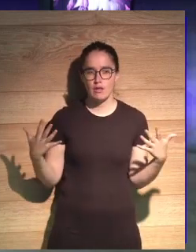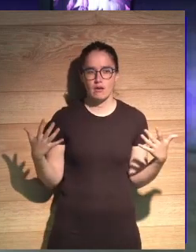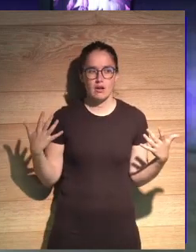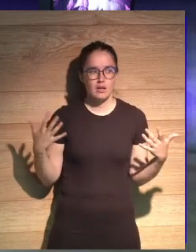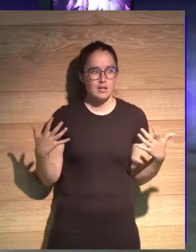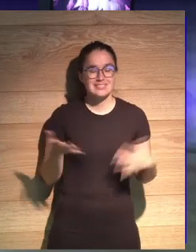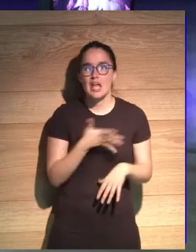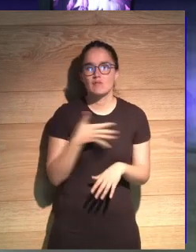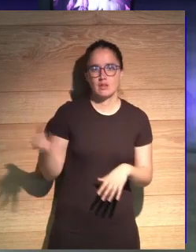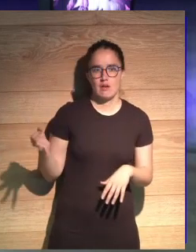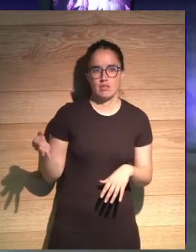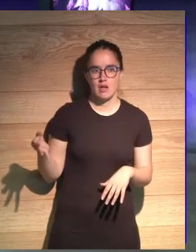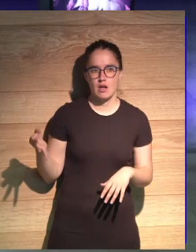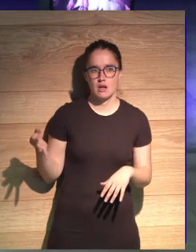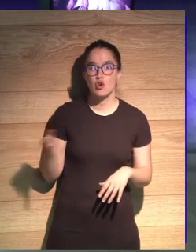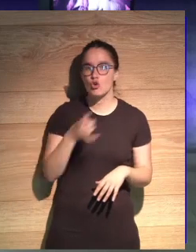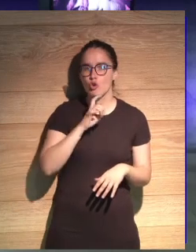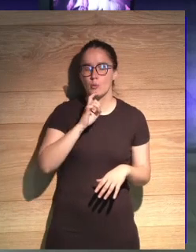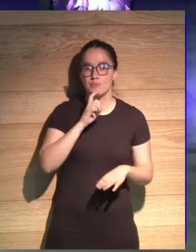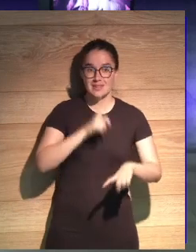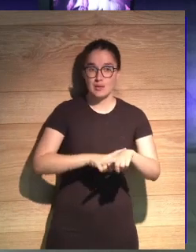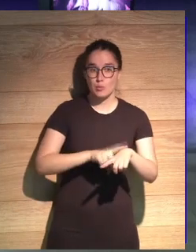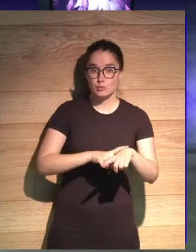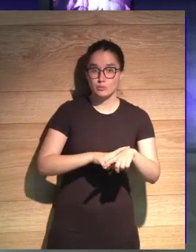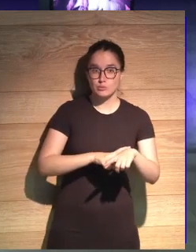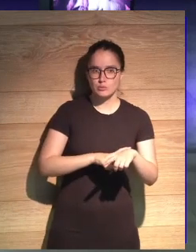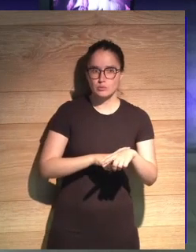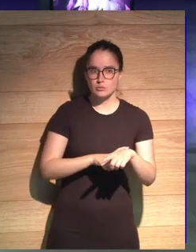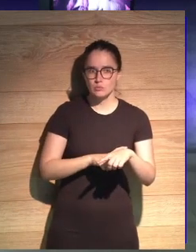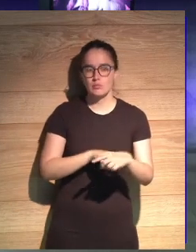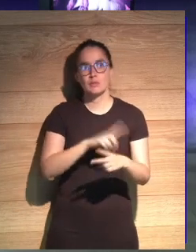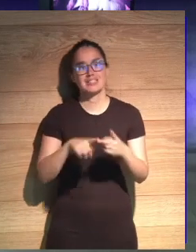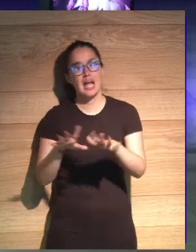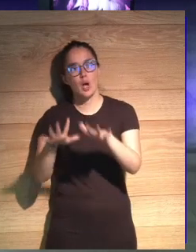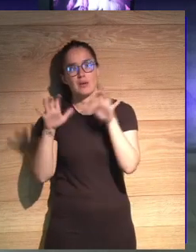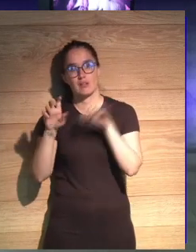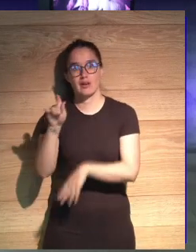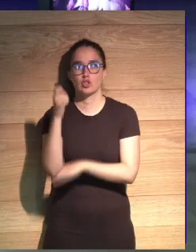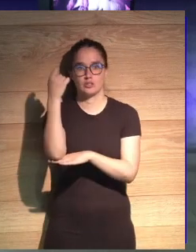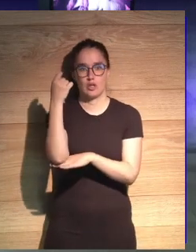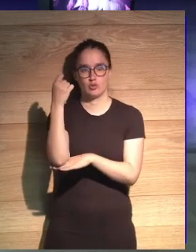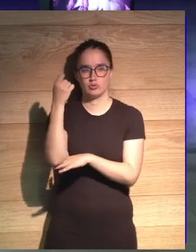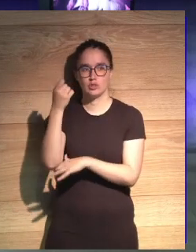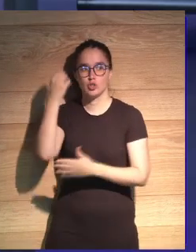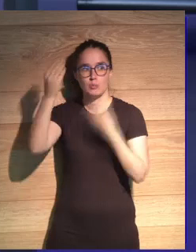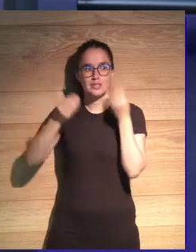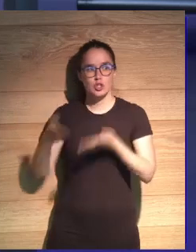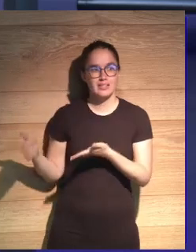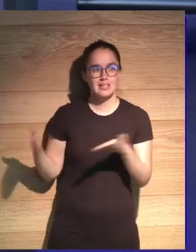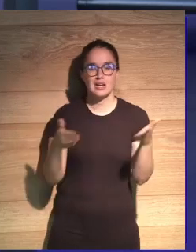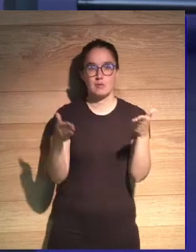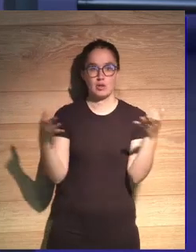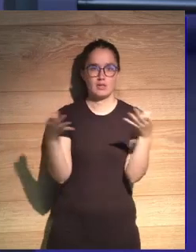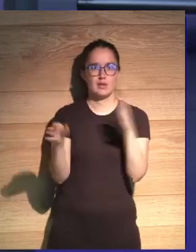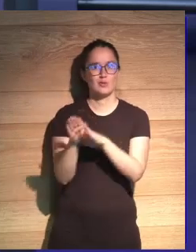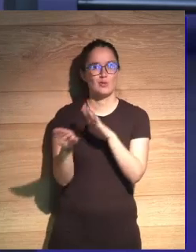today. The efficiency is measured in terms of time and learning accomplished. And